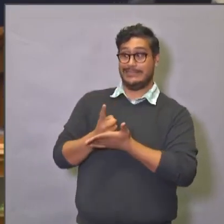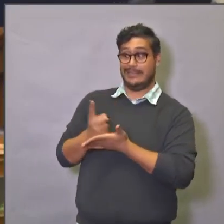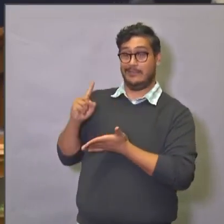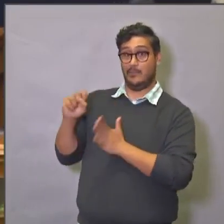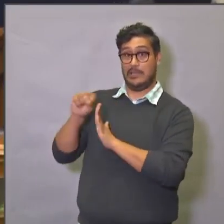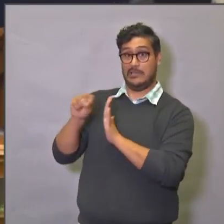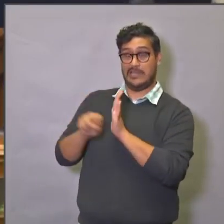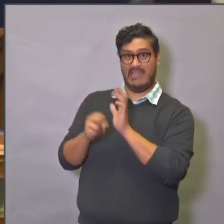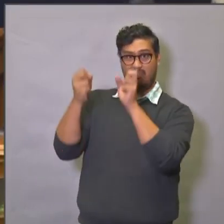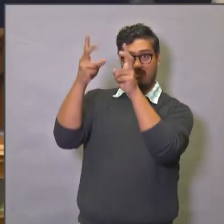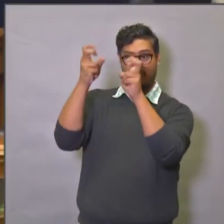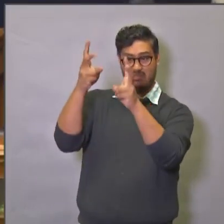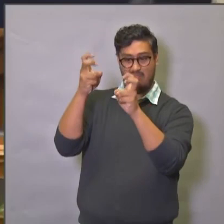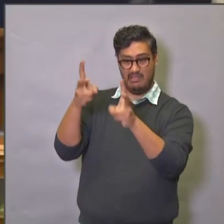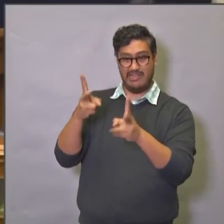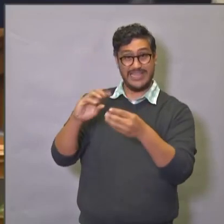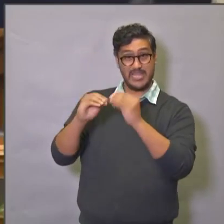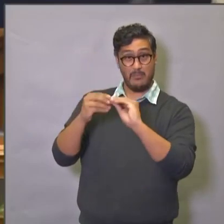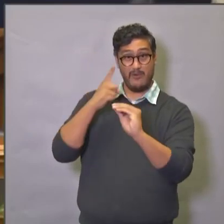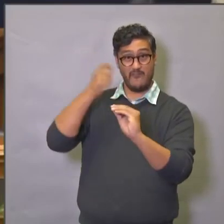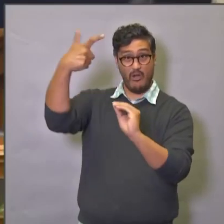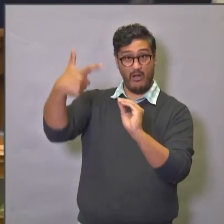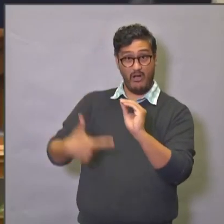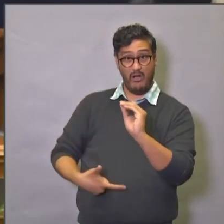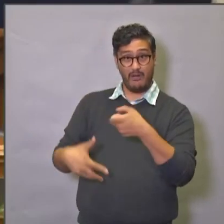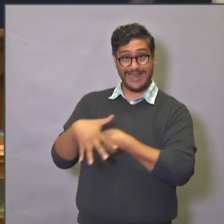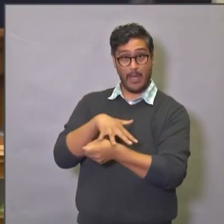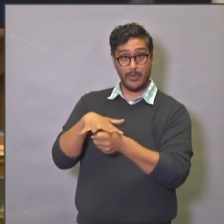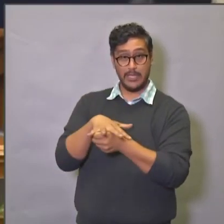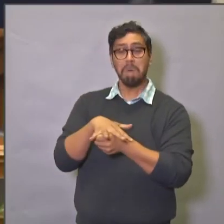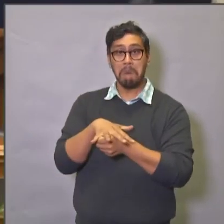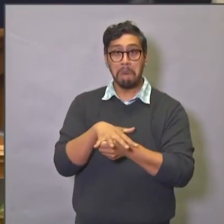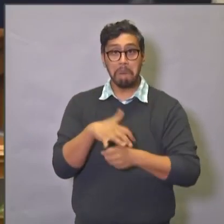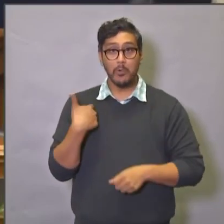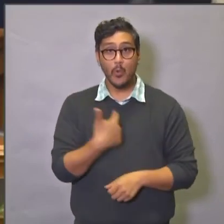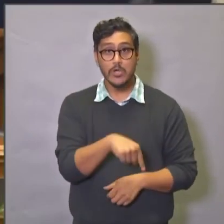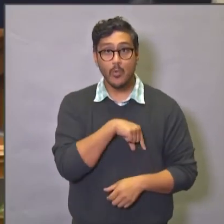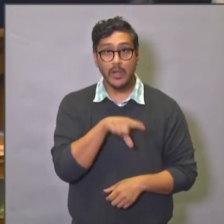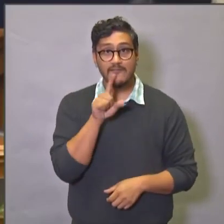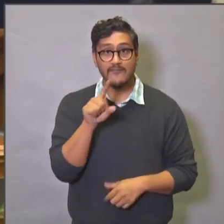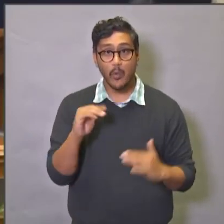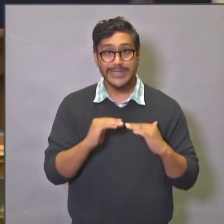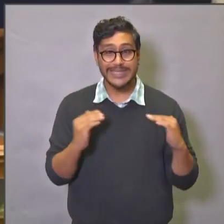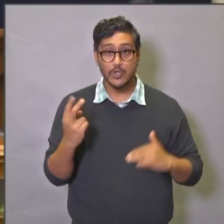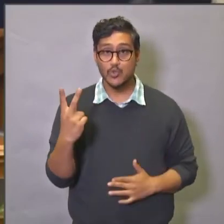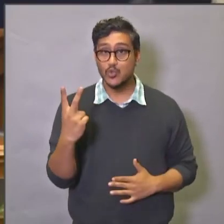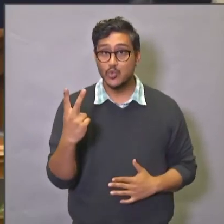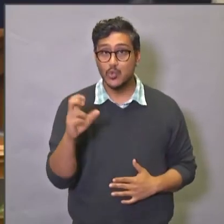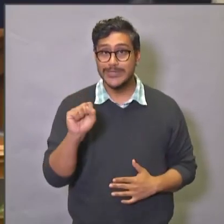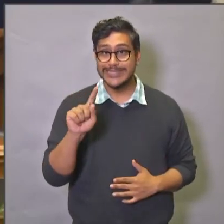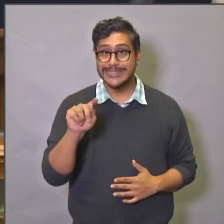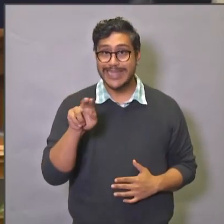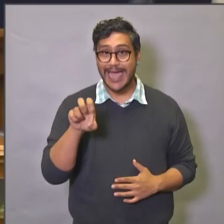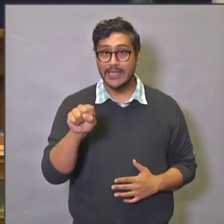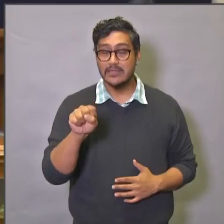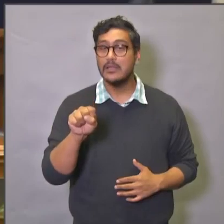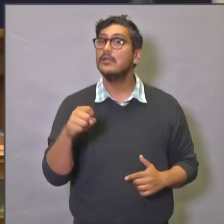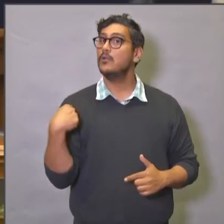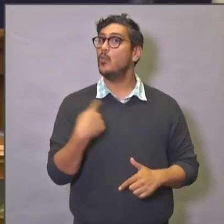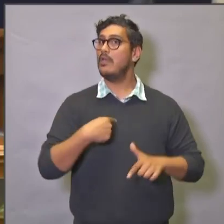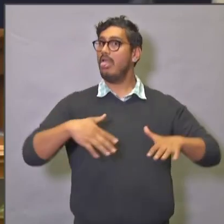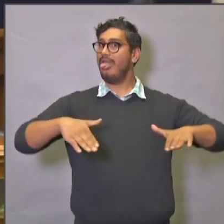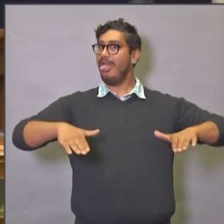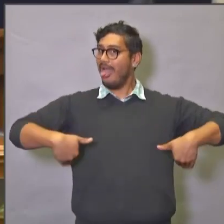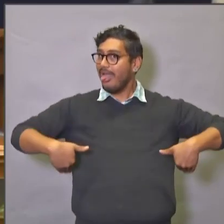posted the metrics for all counties, we qualified for Tier 2 status. We're not in Tier 2 because you need to have